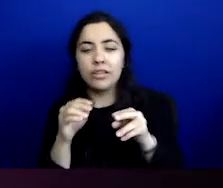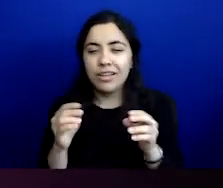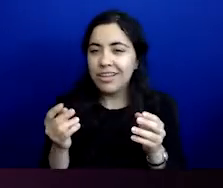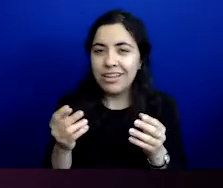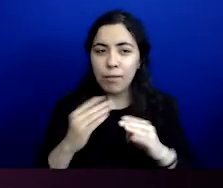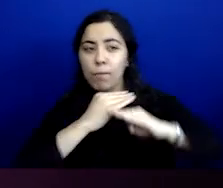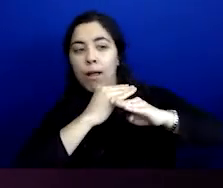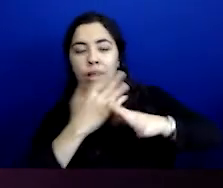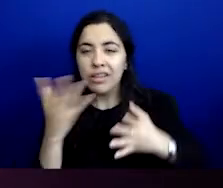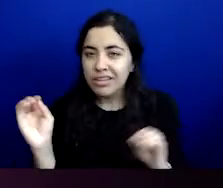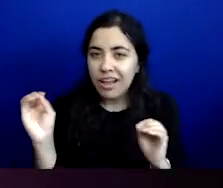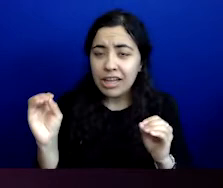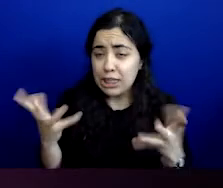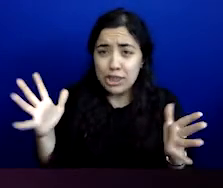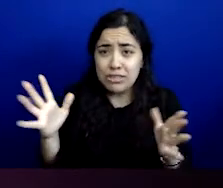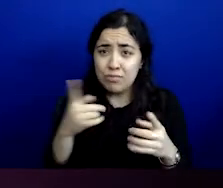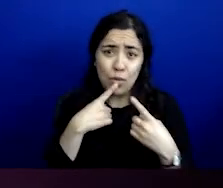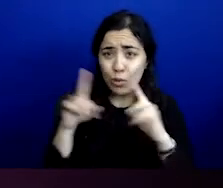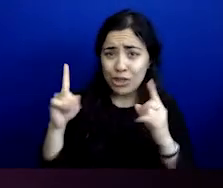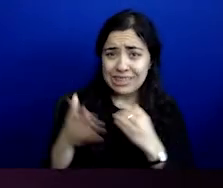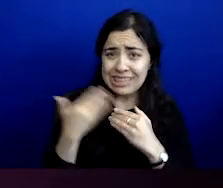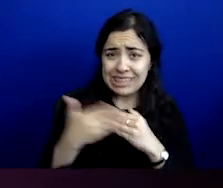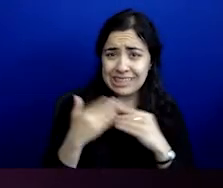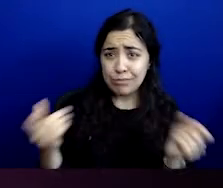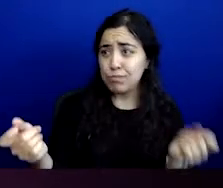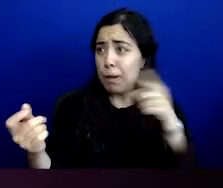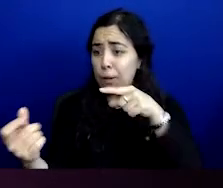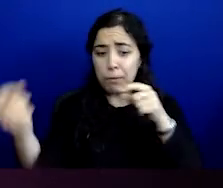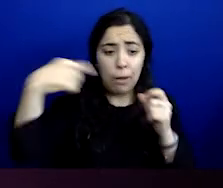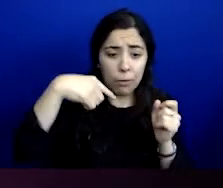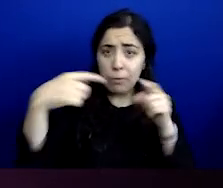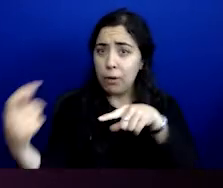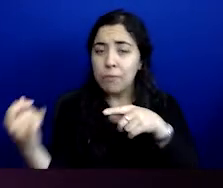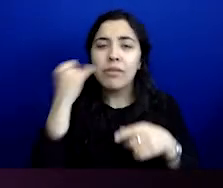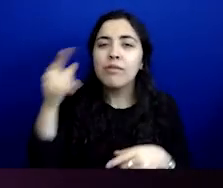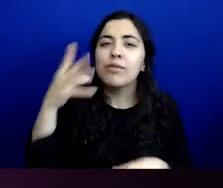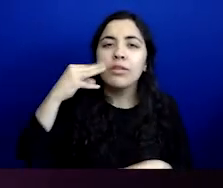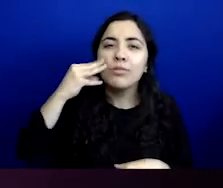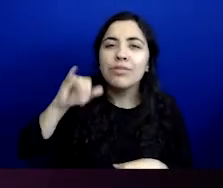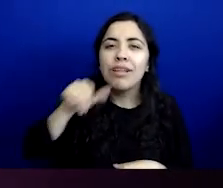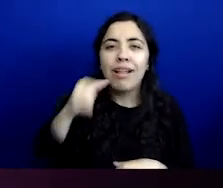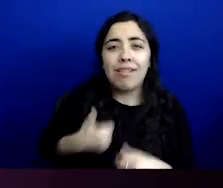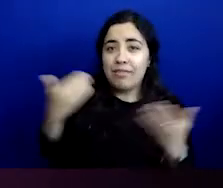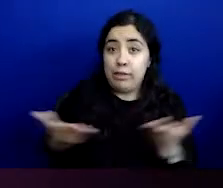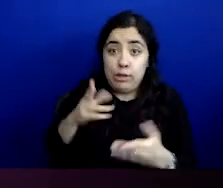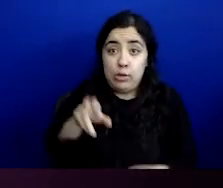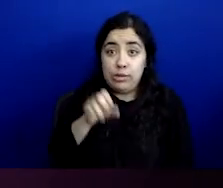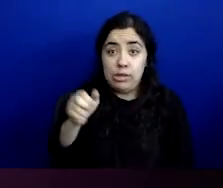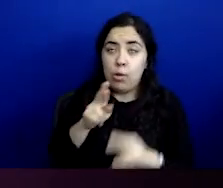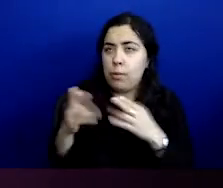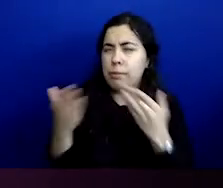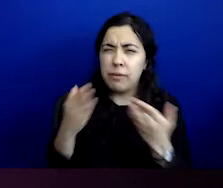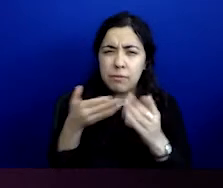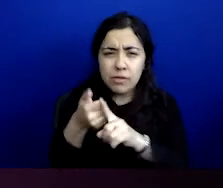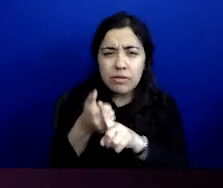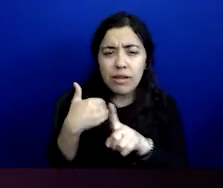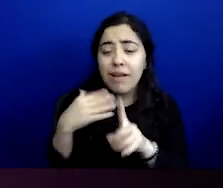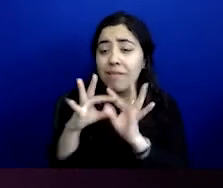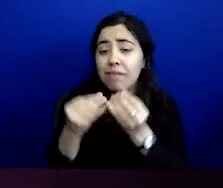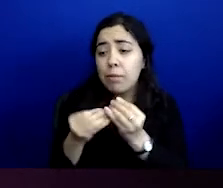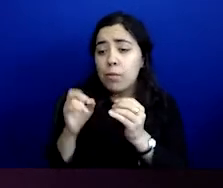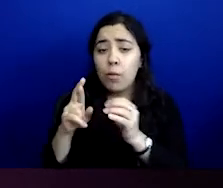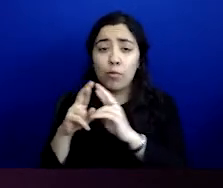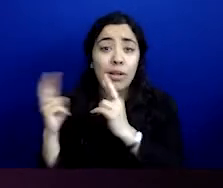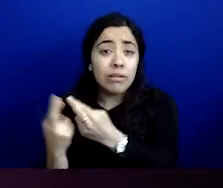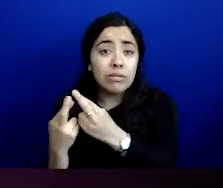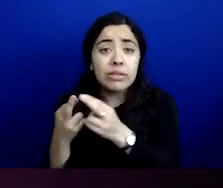making that happen. It just works. And when you kind of like experience that and not living here in the United States, or maybe having family or relatives